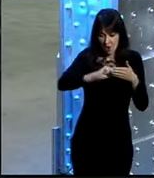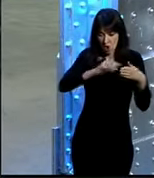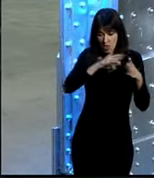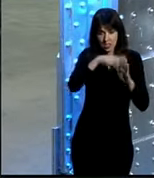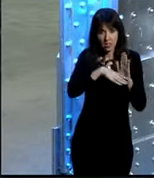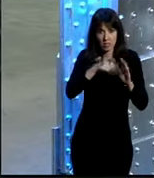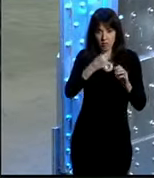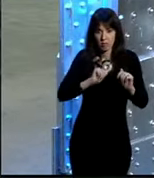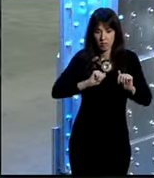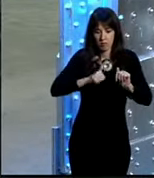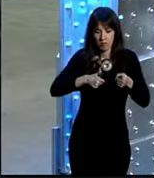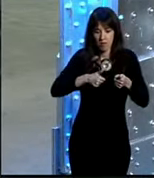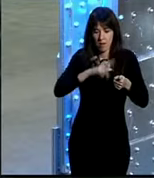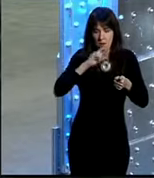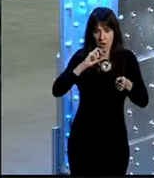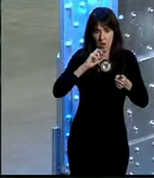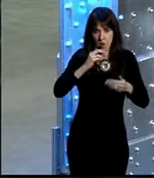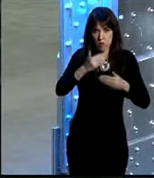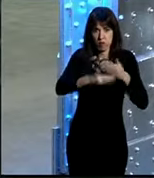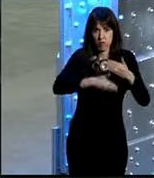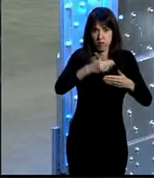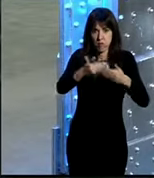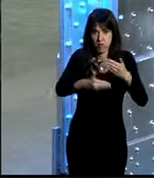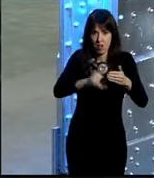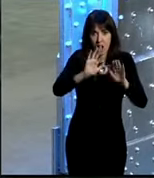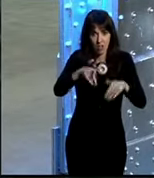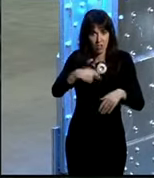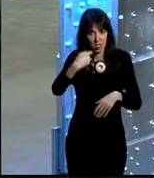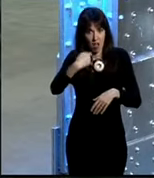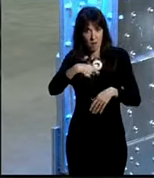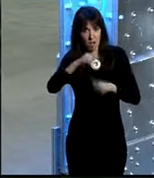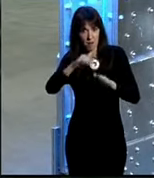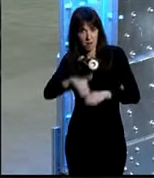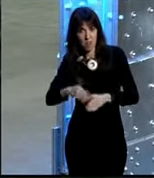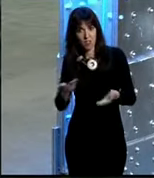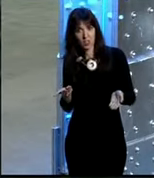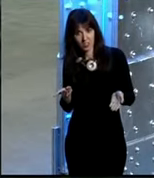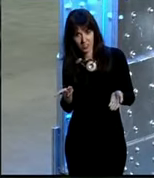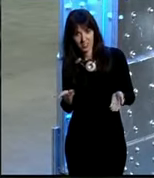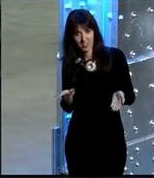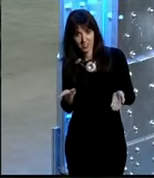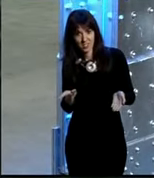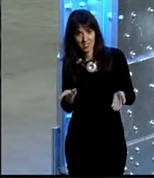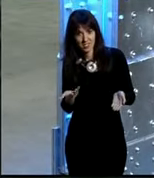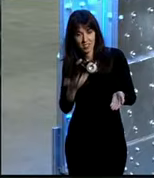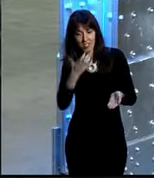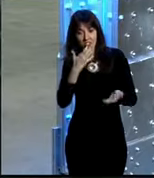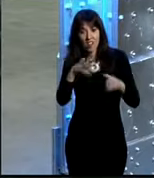somehow? Because we, the screenwriters, always have the feeling that we are the starting point of the value